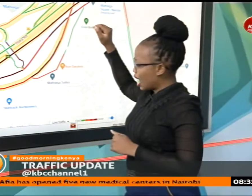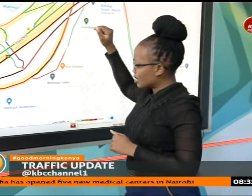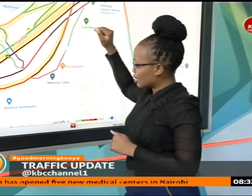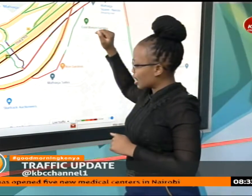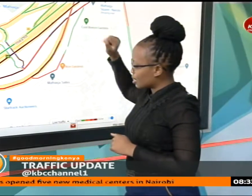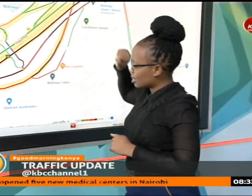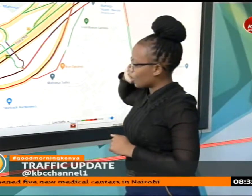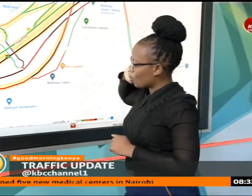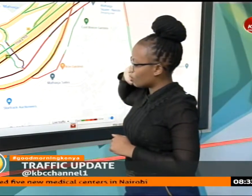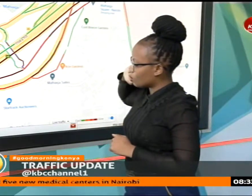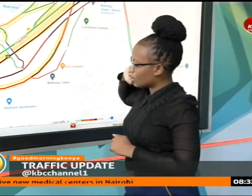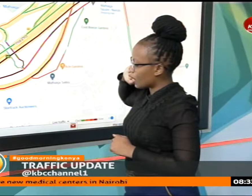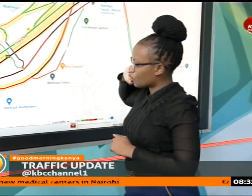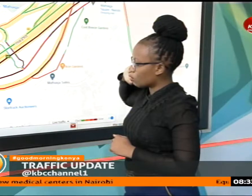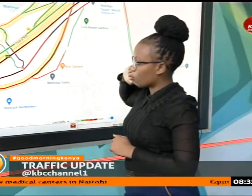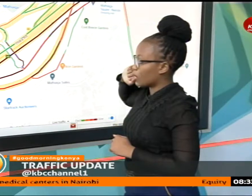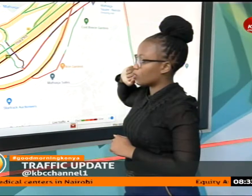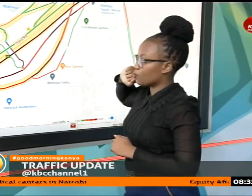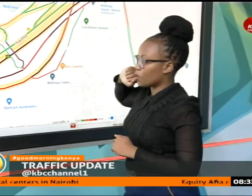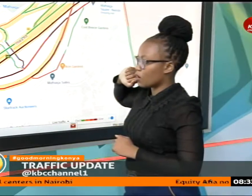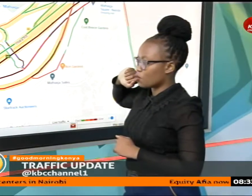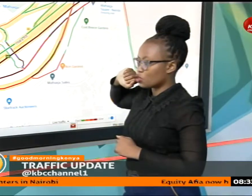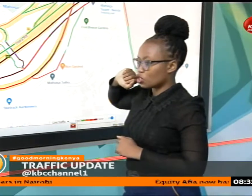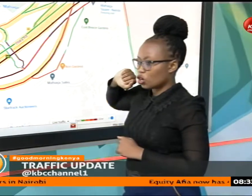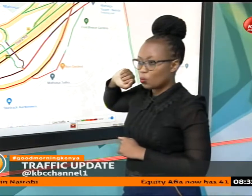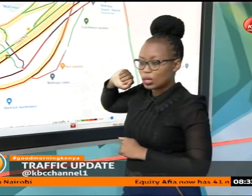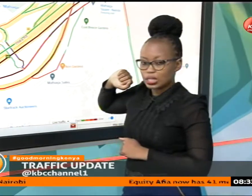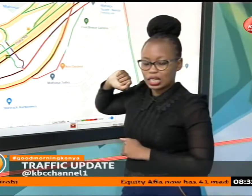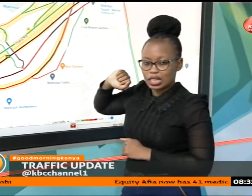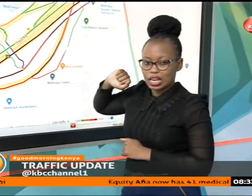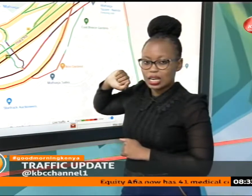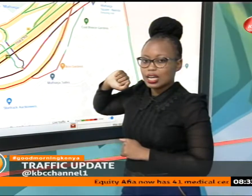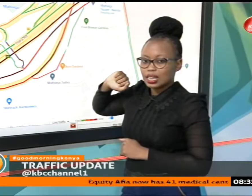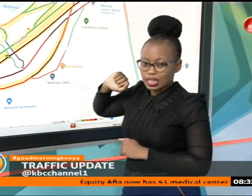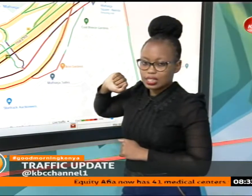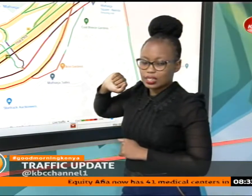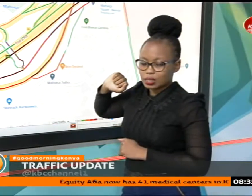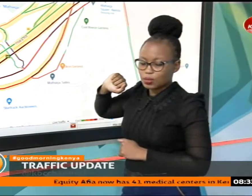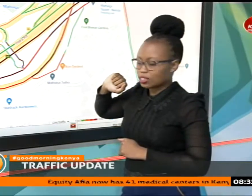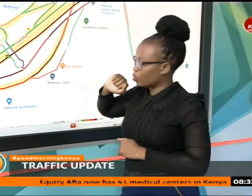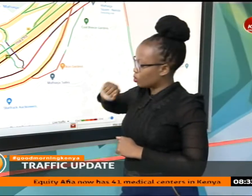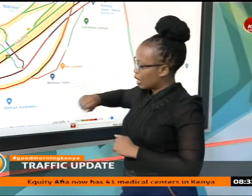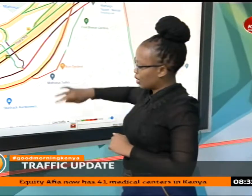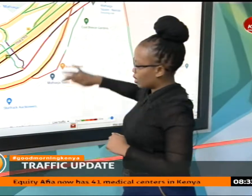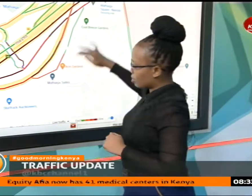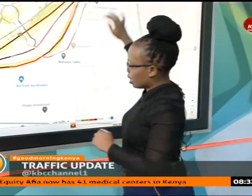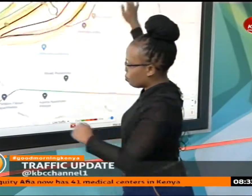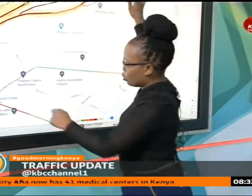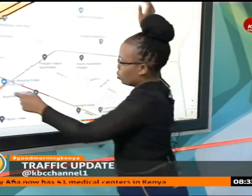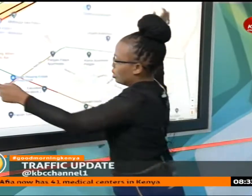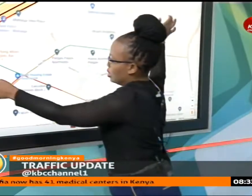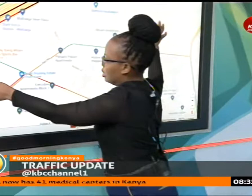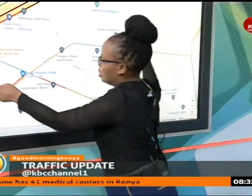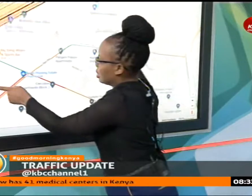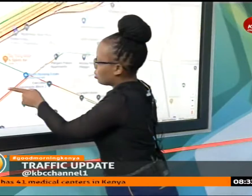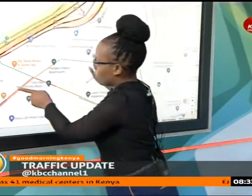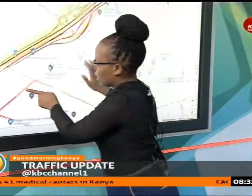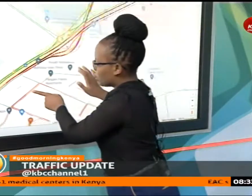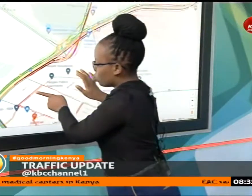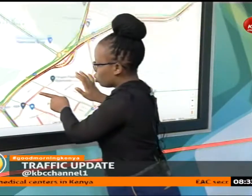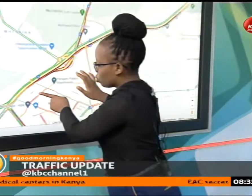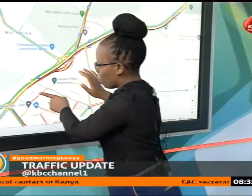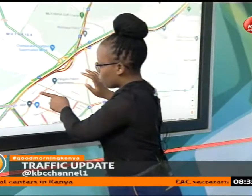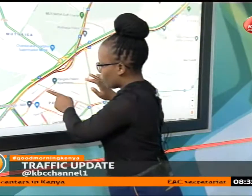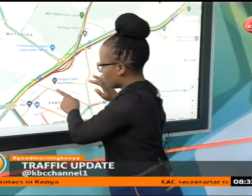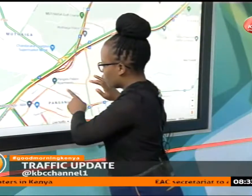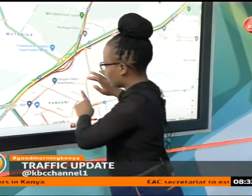moving at a standstill on some sections, moving at a very slow pace. And again, this is specific to that lane that is coming to the city center. So